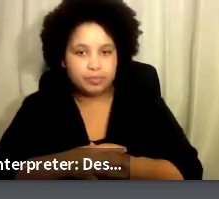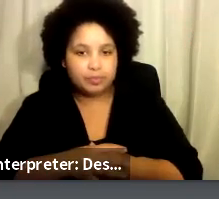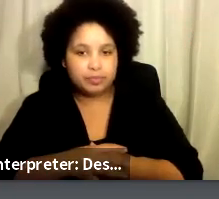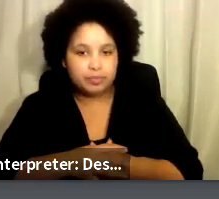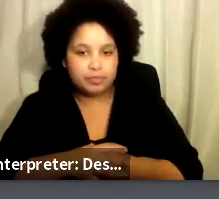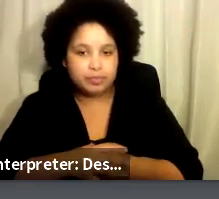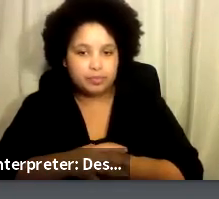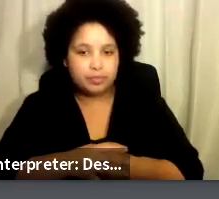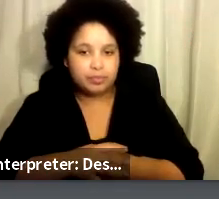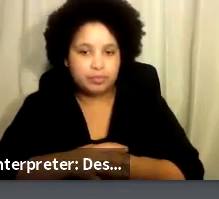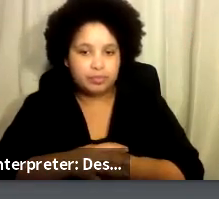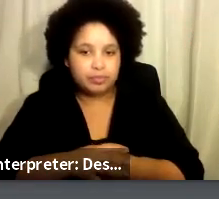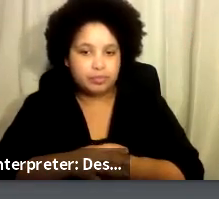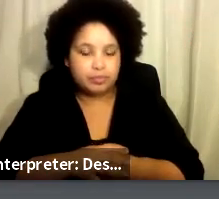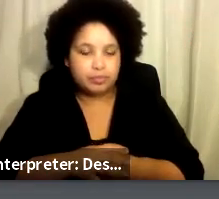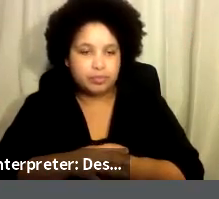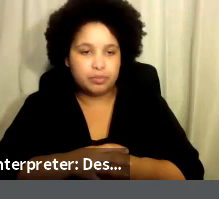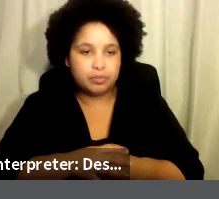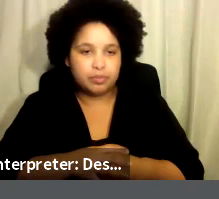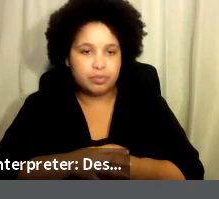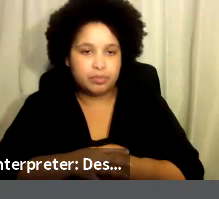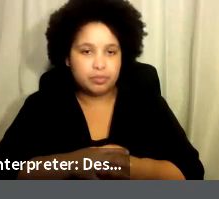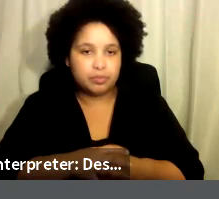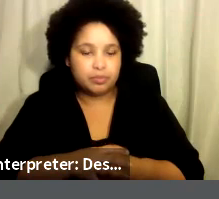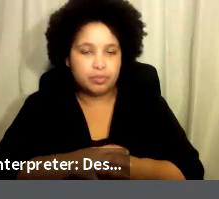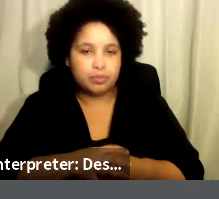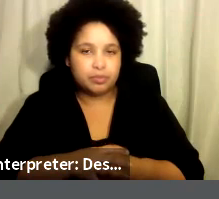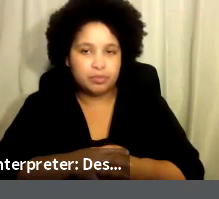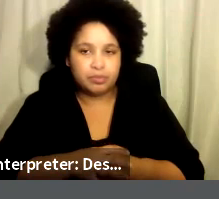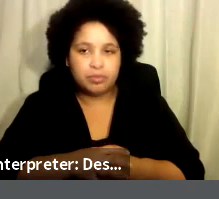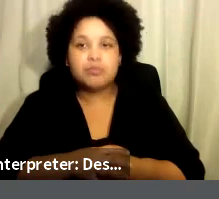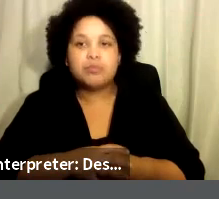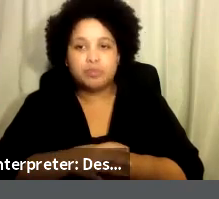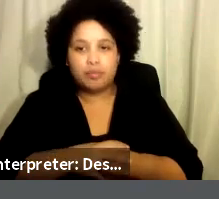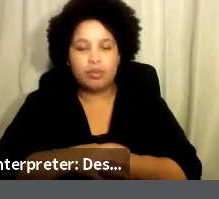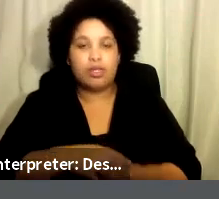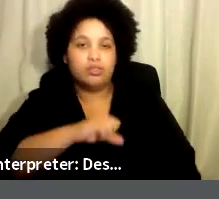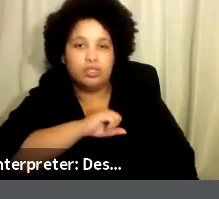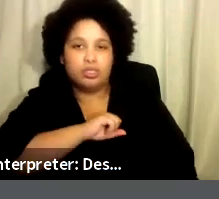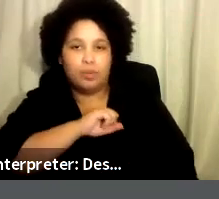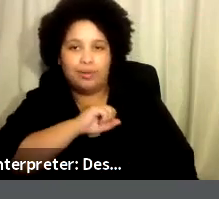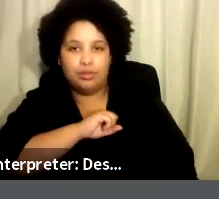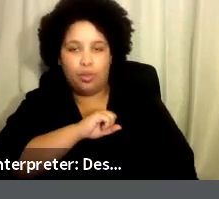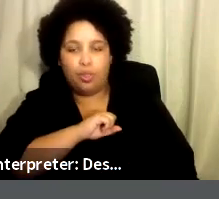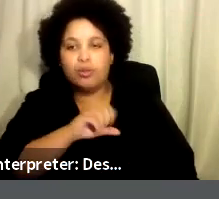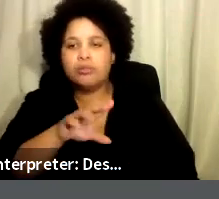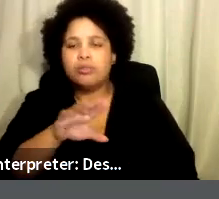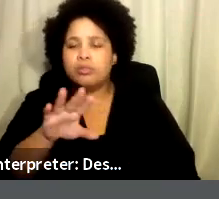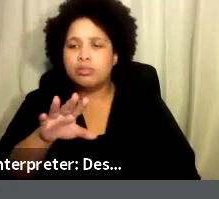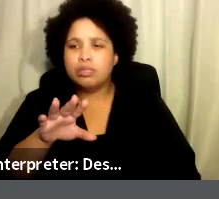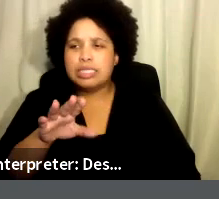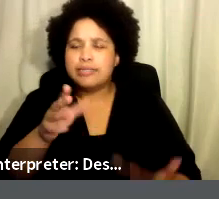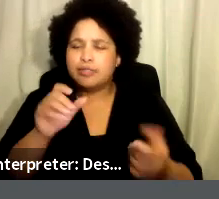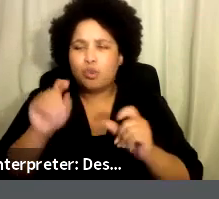Ms. Hedra, I Yes. guess you could help me with one. There are still questions about regarding